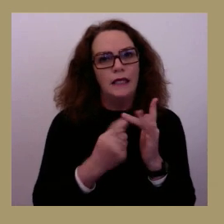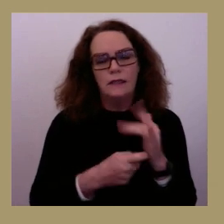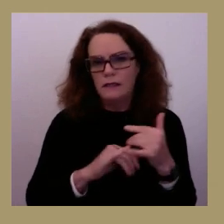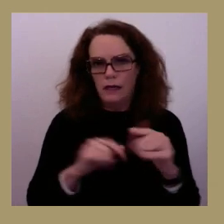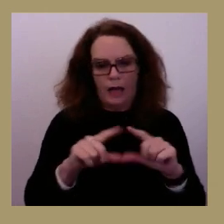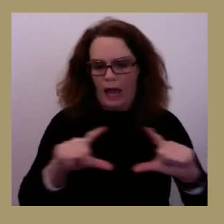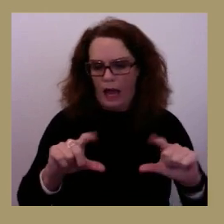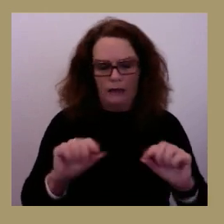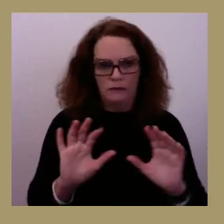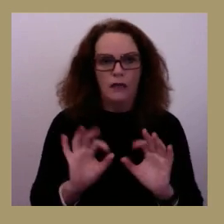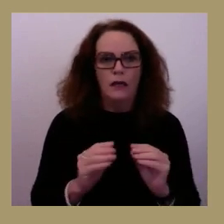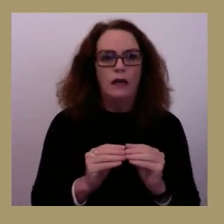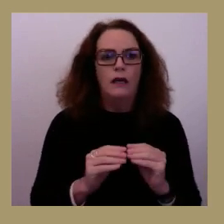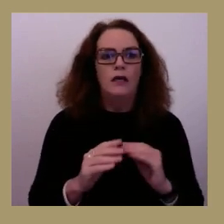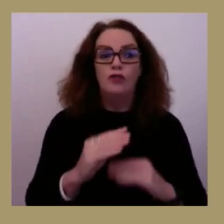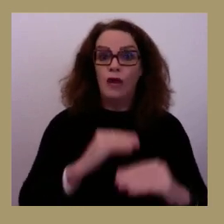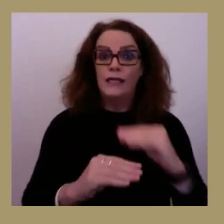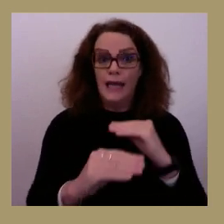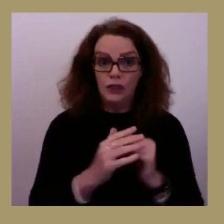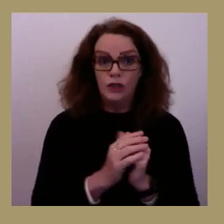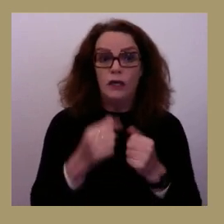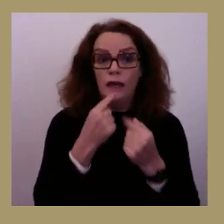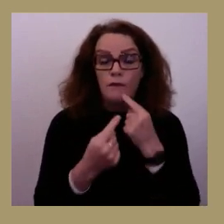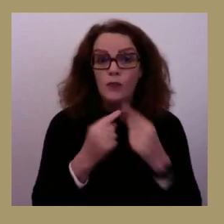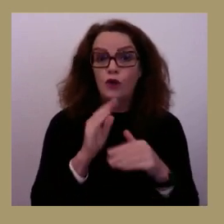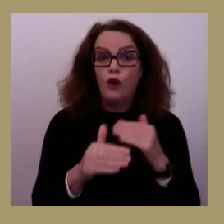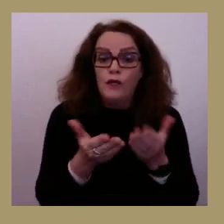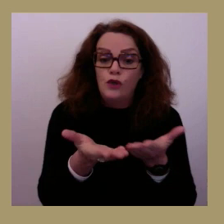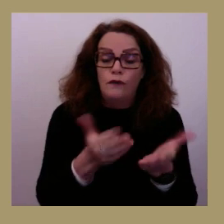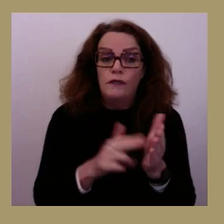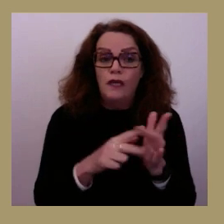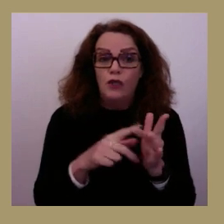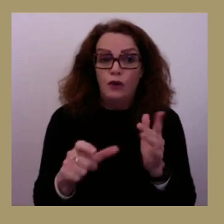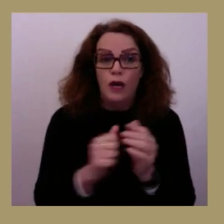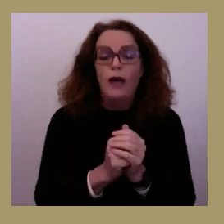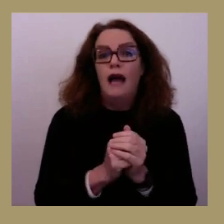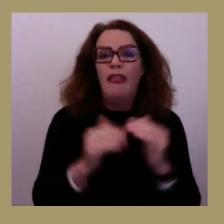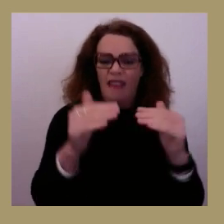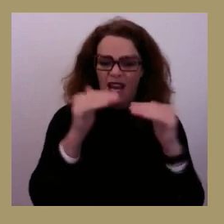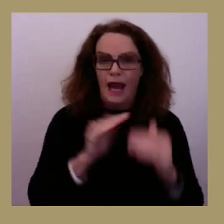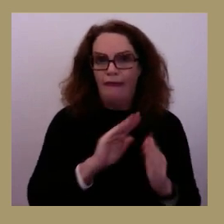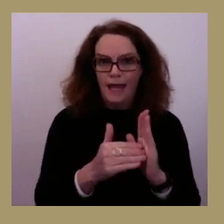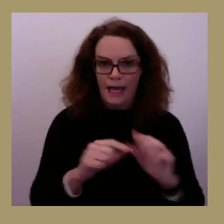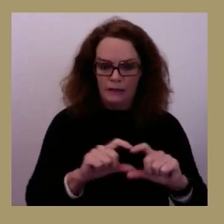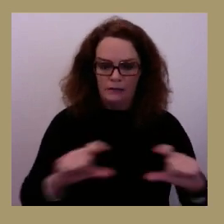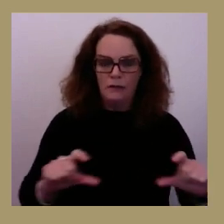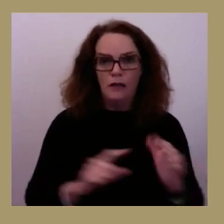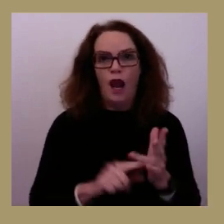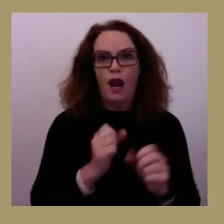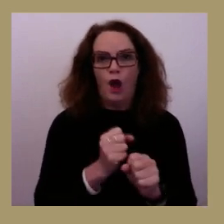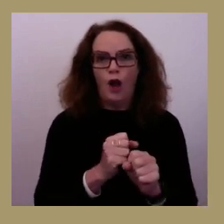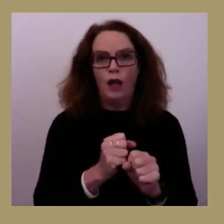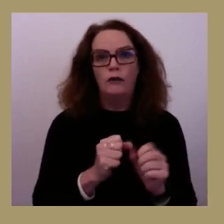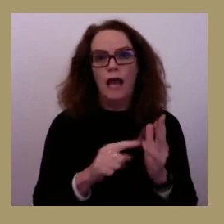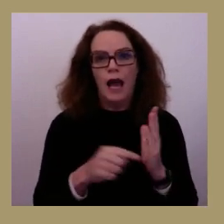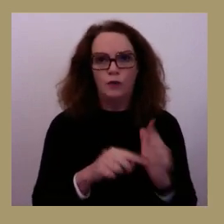transactions, also information about Service Victoria, and also a logout capability as well. So essentially the customer is actually logged in.